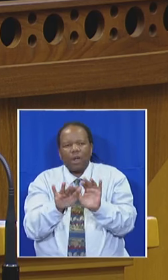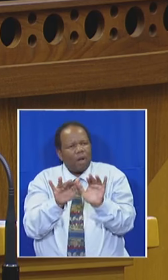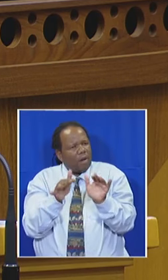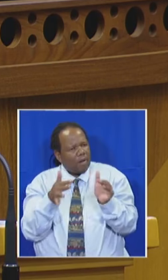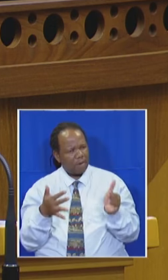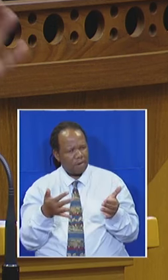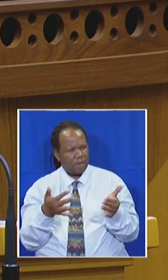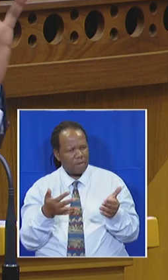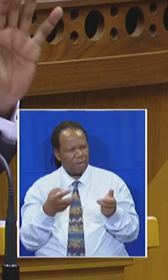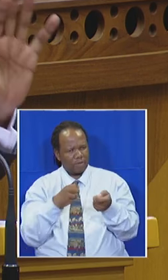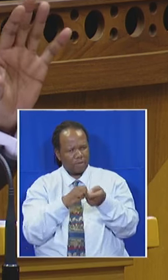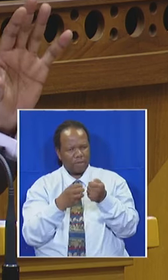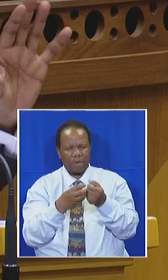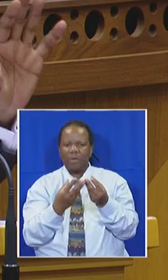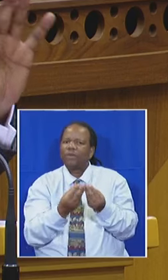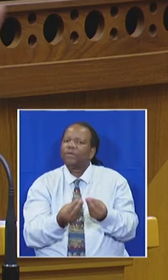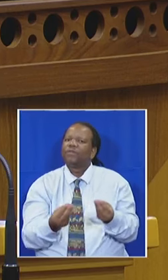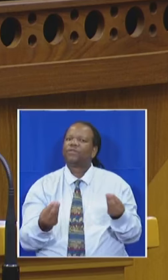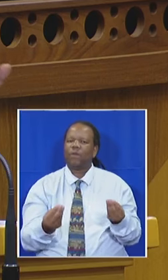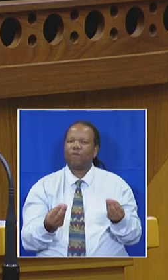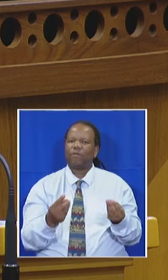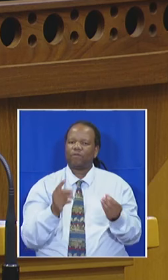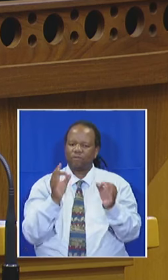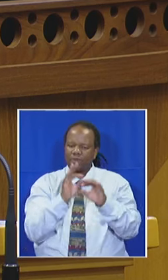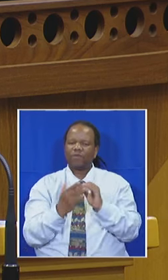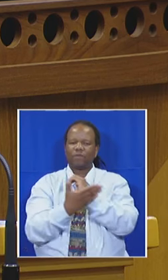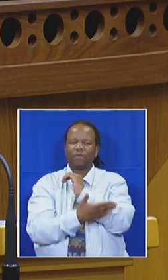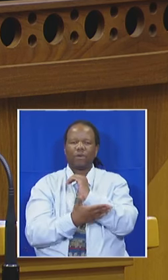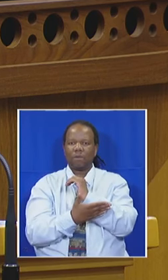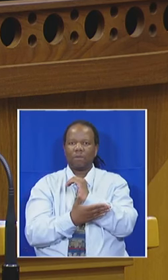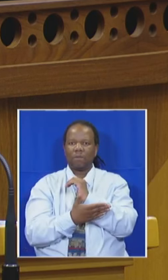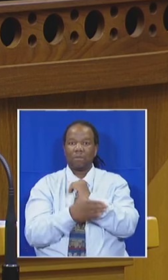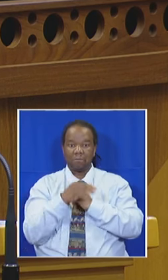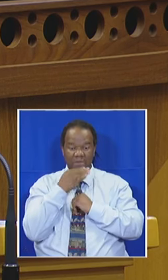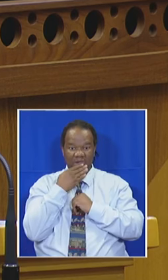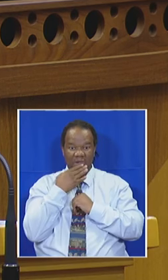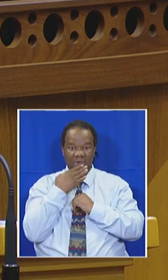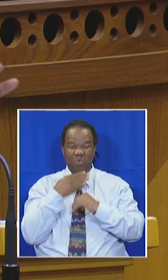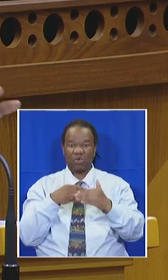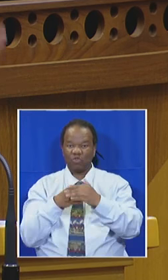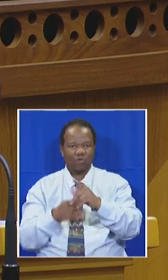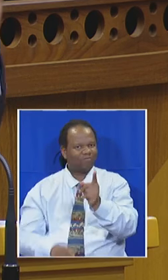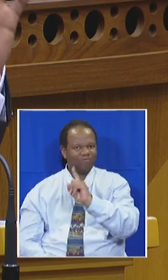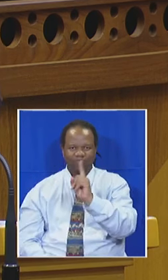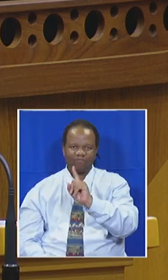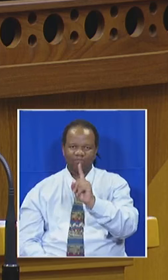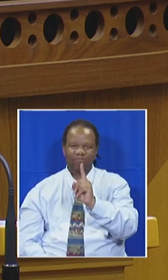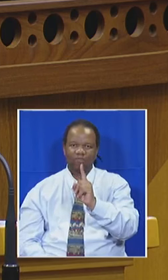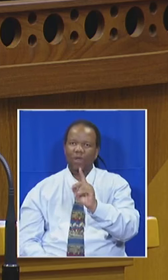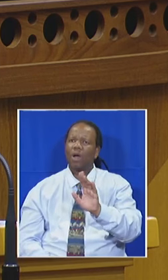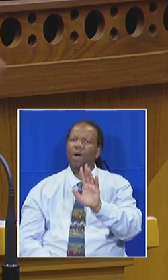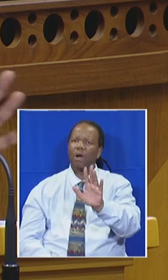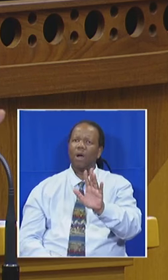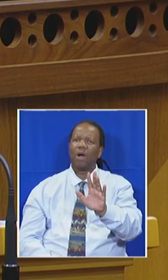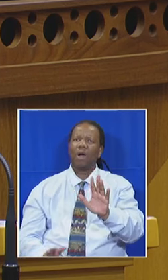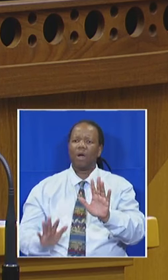the country. That is what we are doing. And we are not going to stop by saying you hate the whites. No,